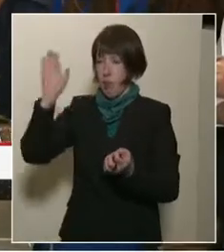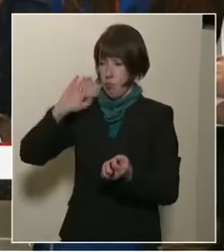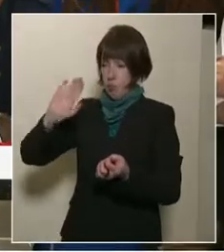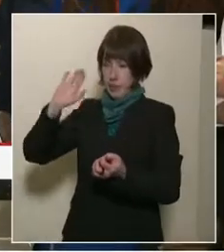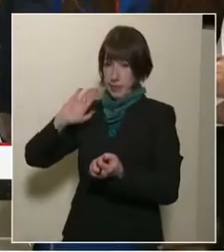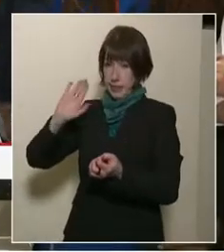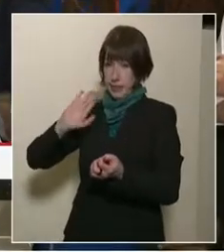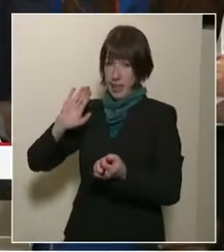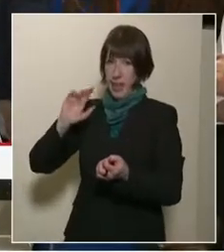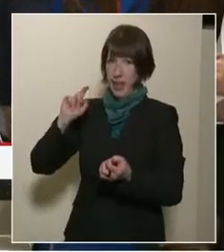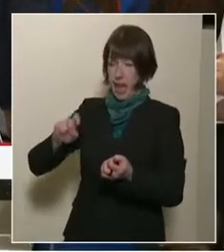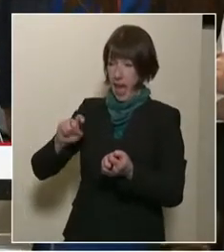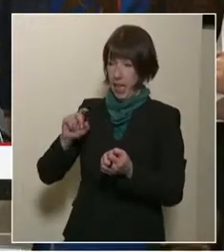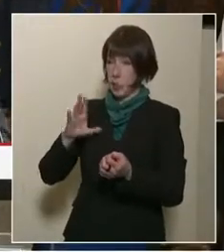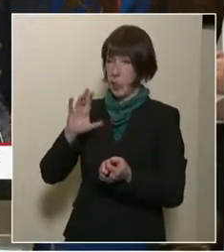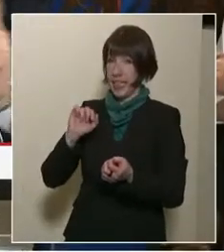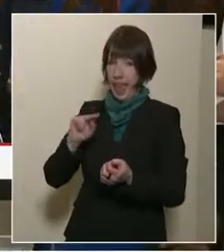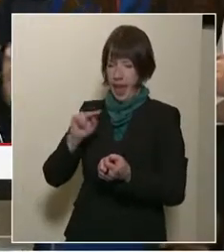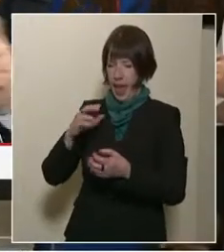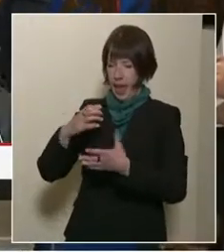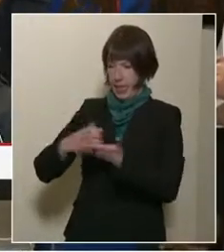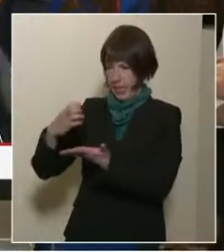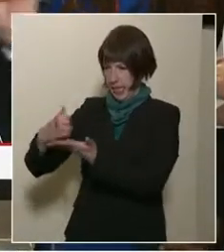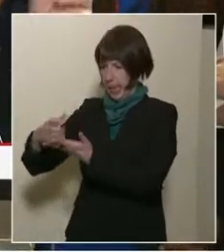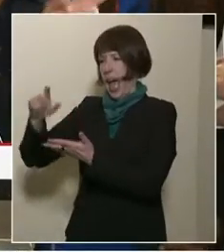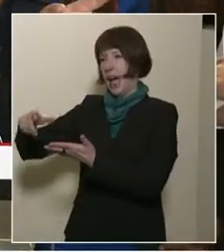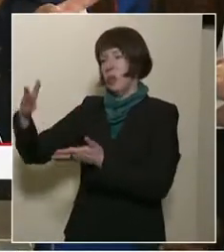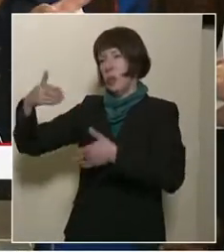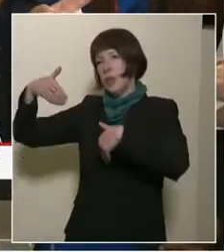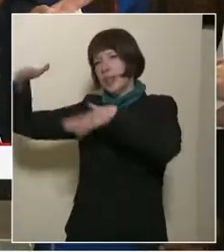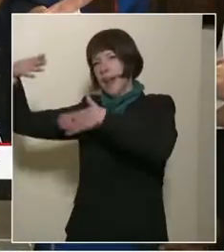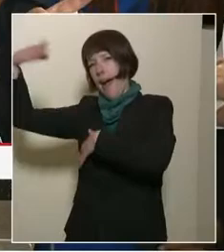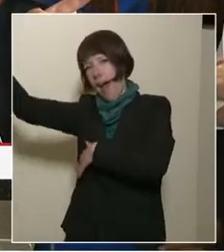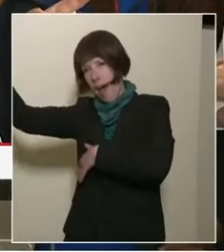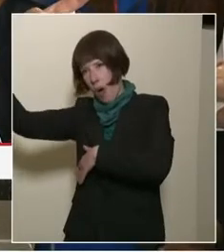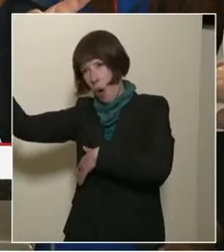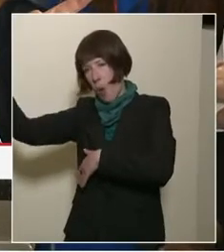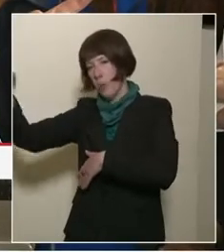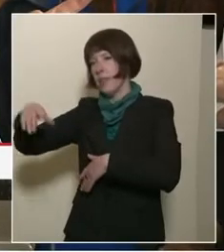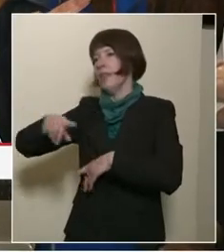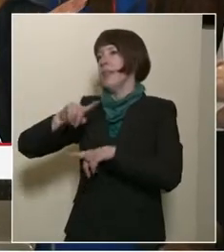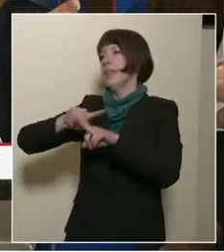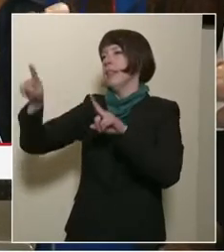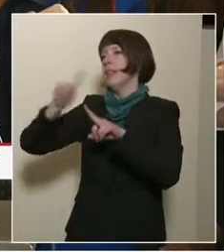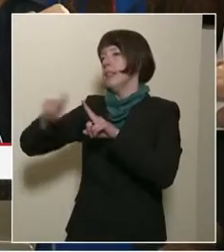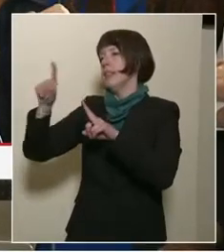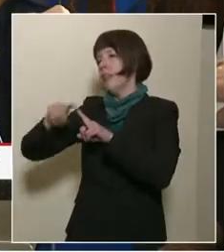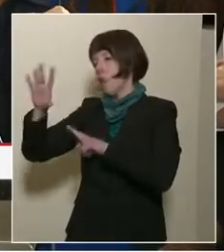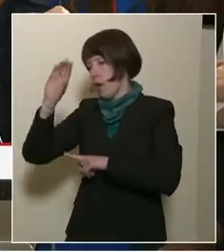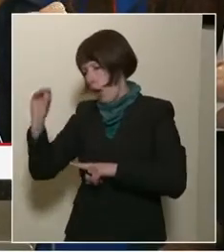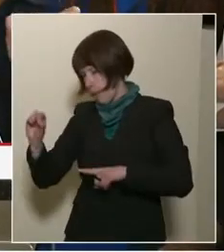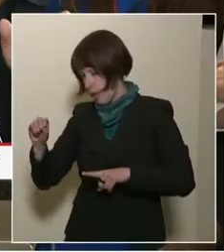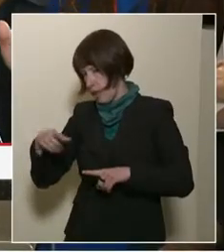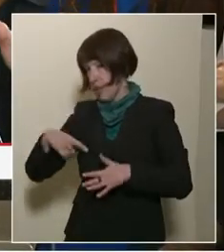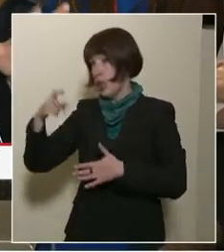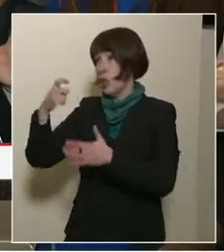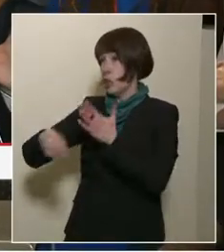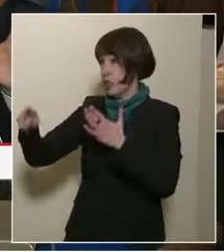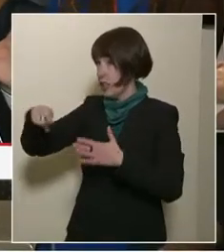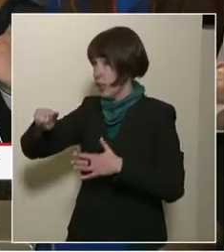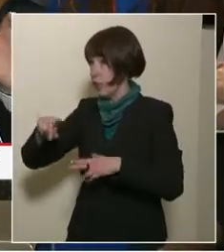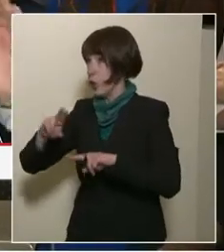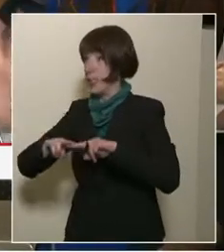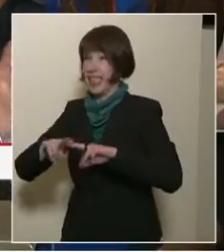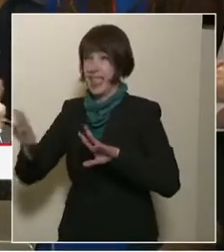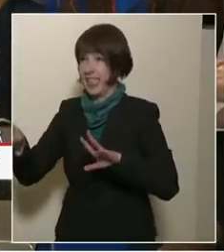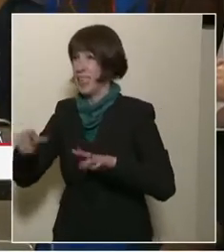had to can before, they had to send it out. They had to send the beer that they brewed out to a canner who charged them, are you sitting down? Most of you